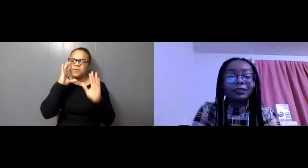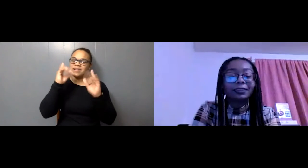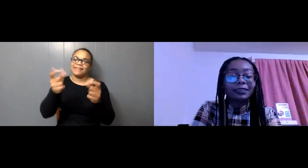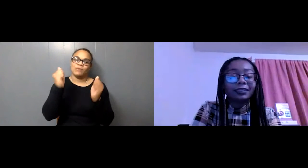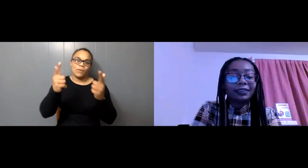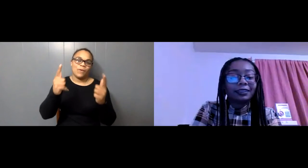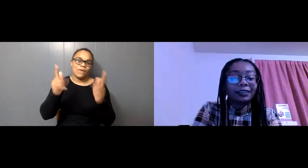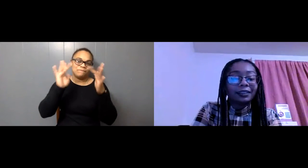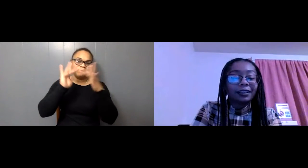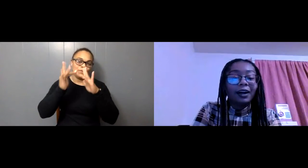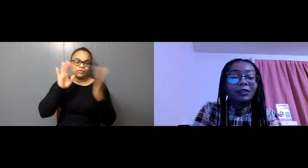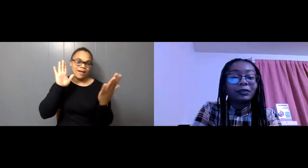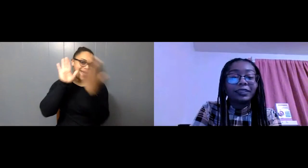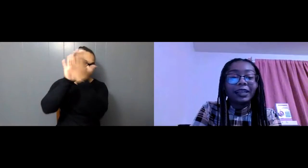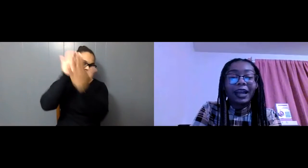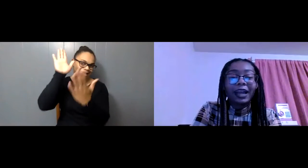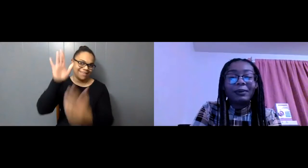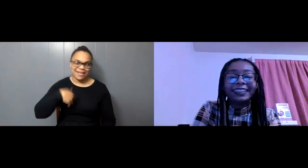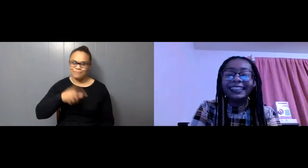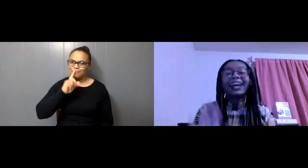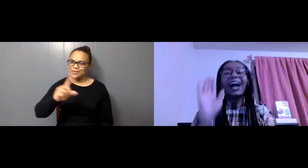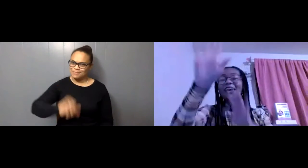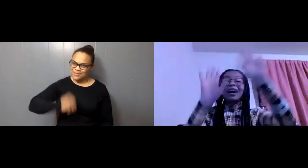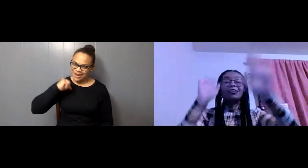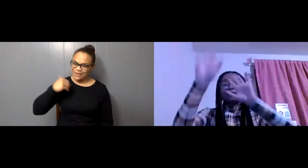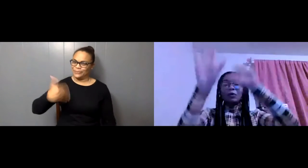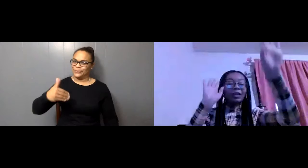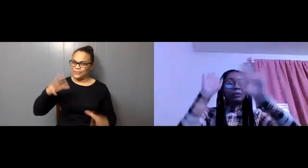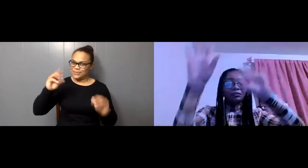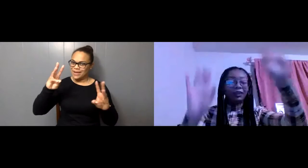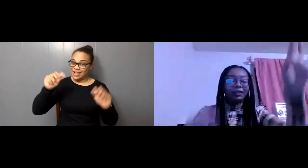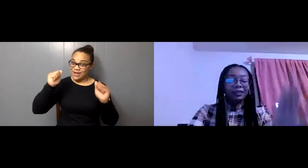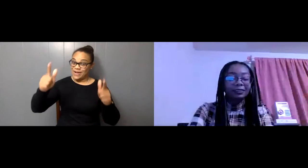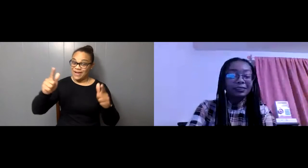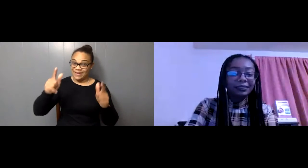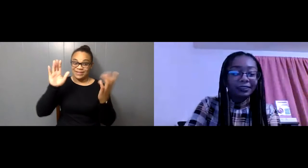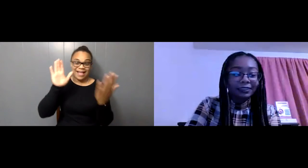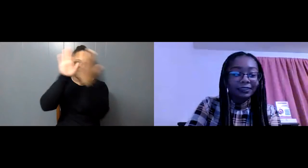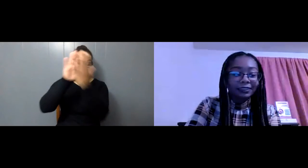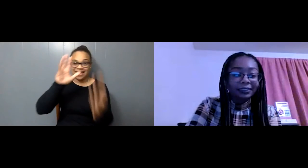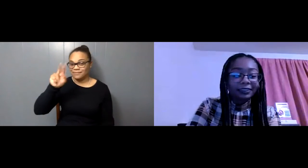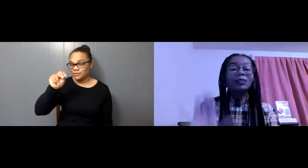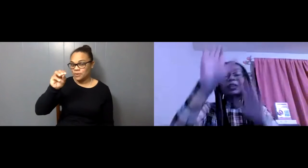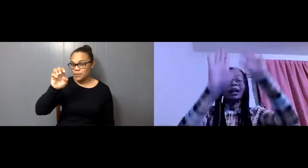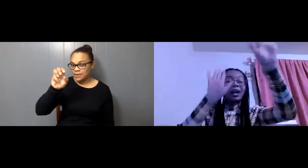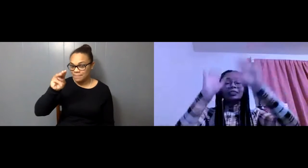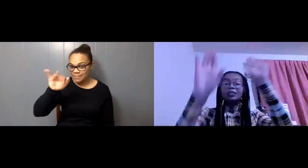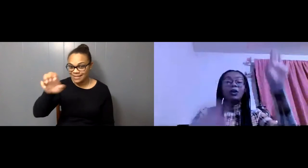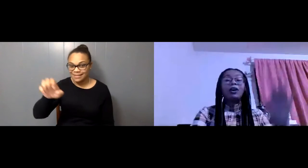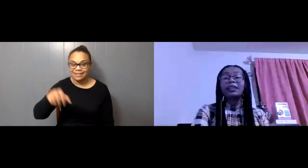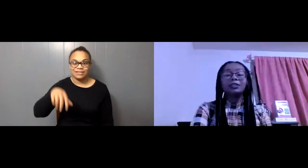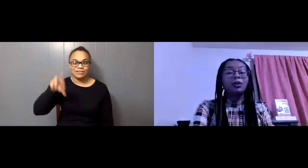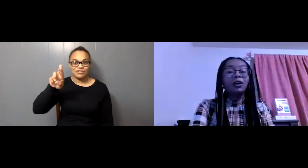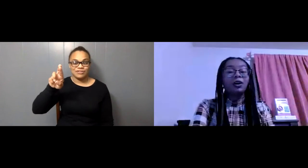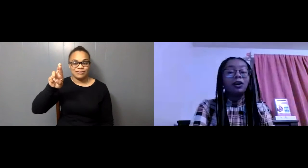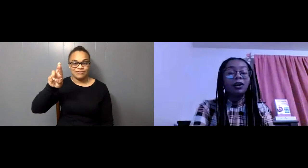proud. Oh, everybody. High fives. Noemi, Reagan. Fine. I see you